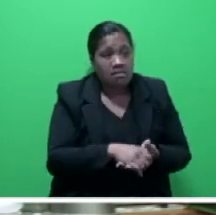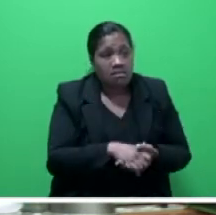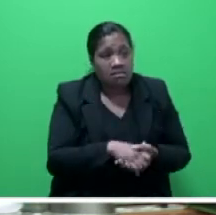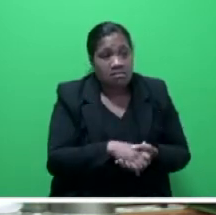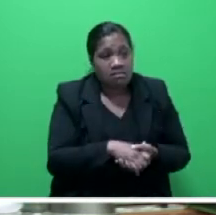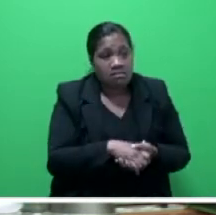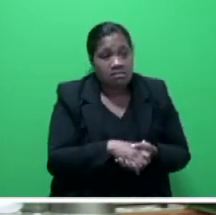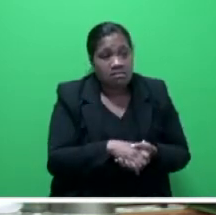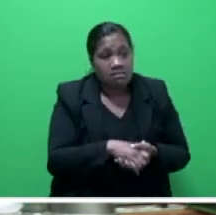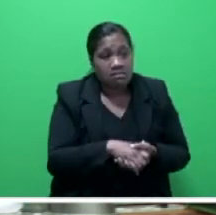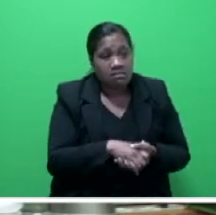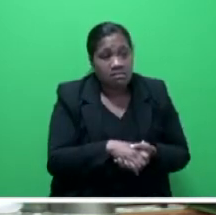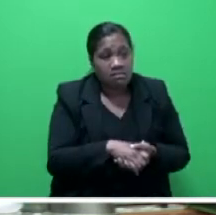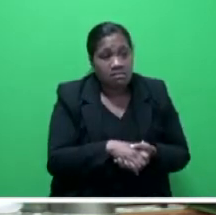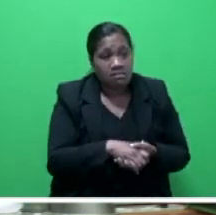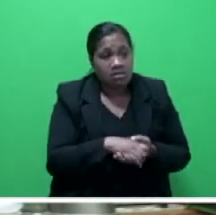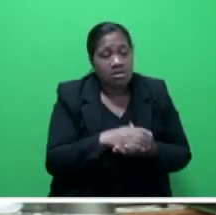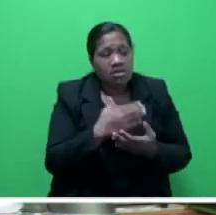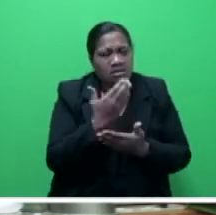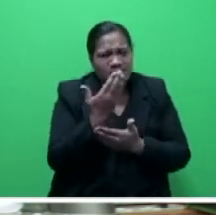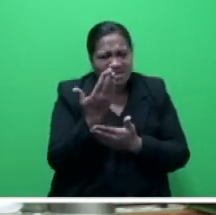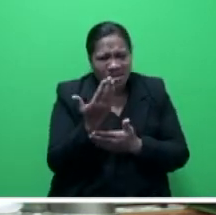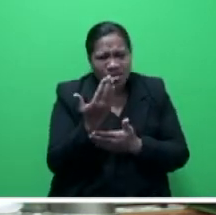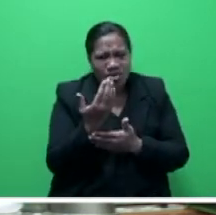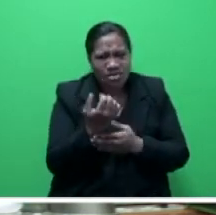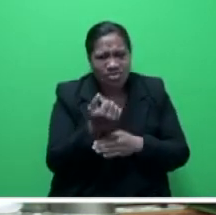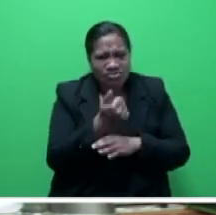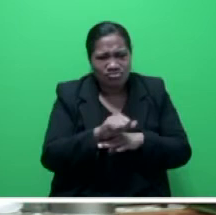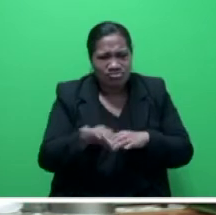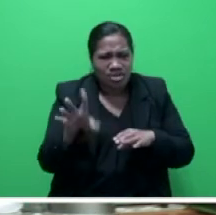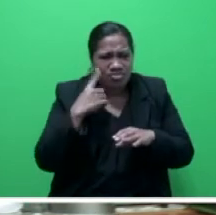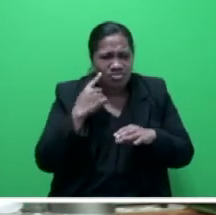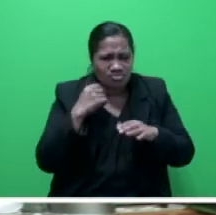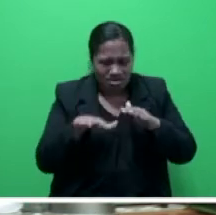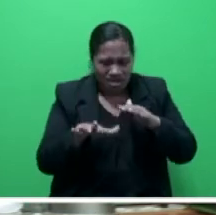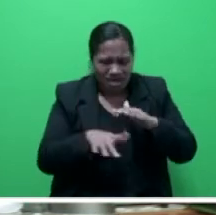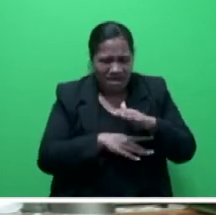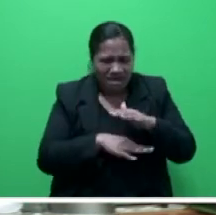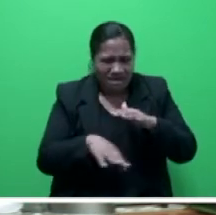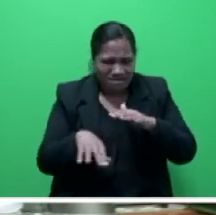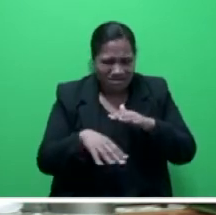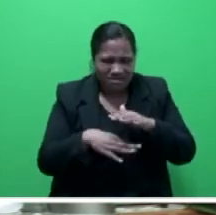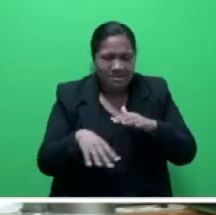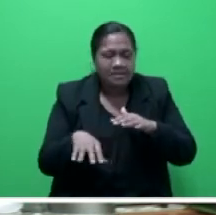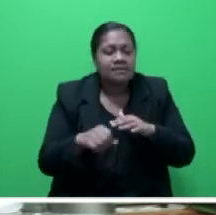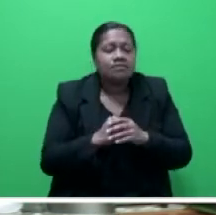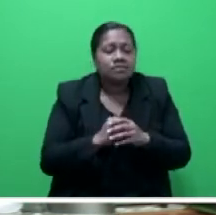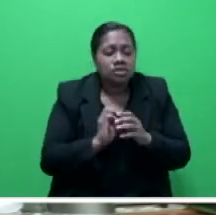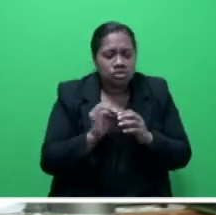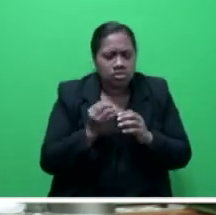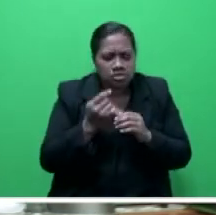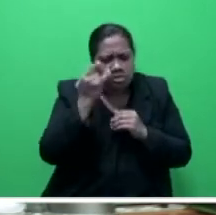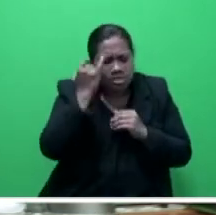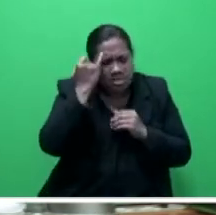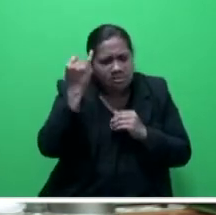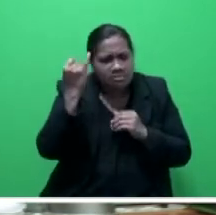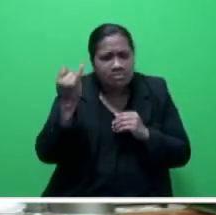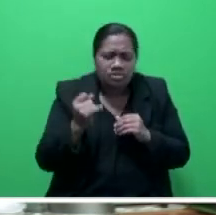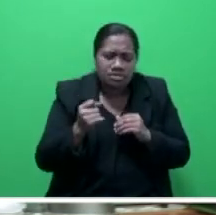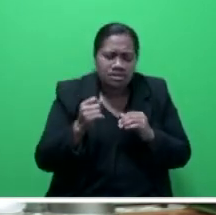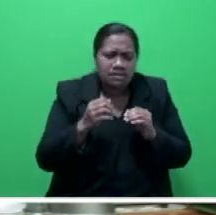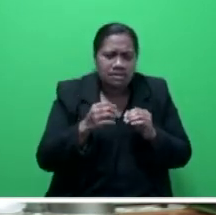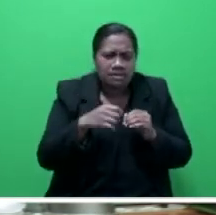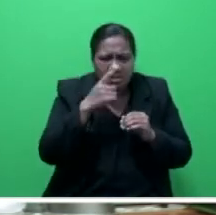from groundwater source. Mr. Speaker, imagine the households who are doing backyard